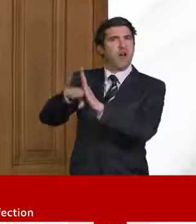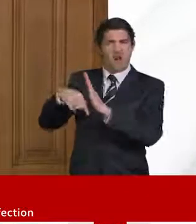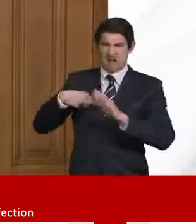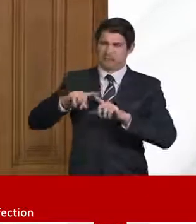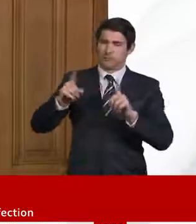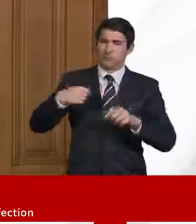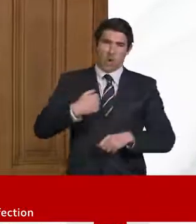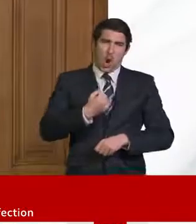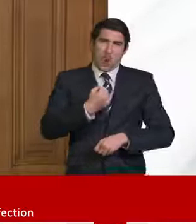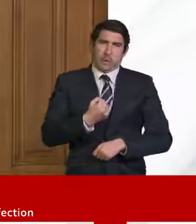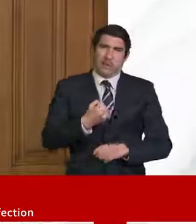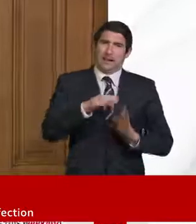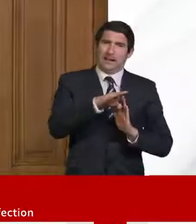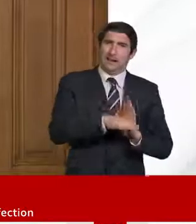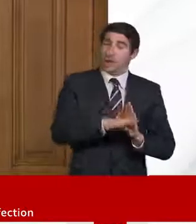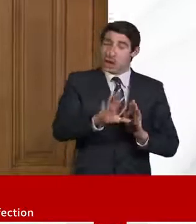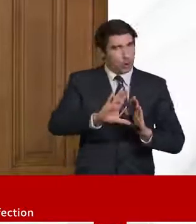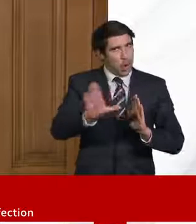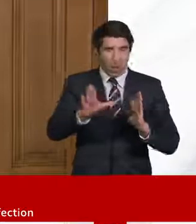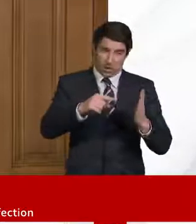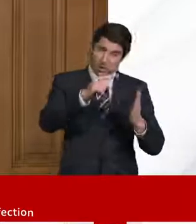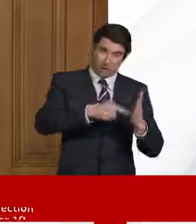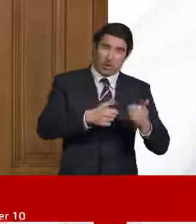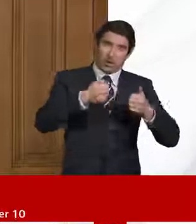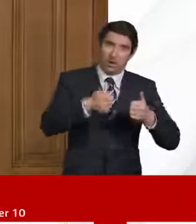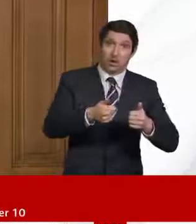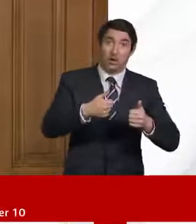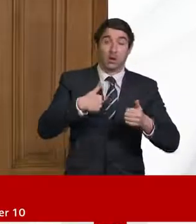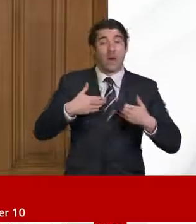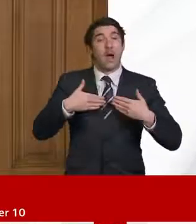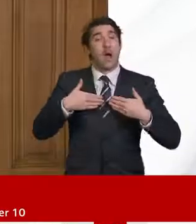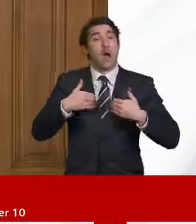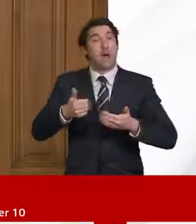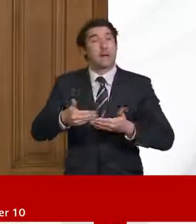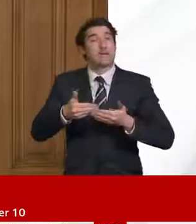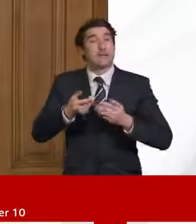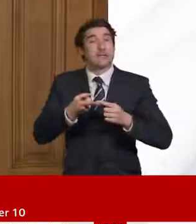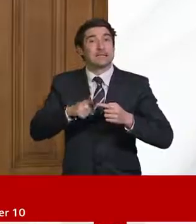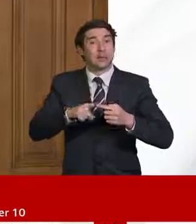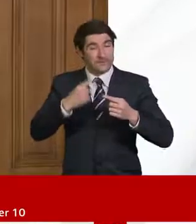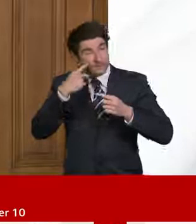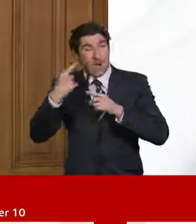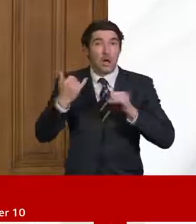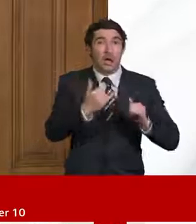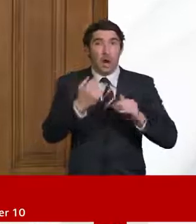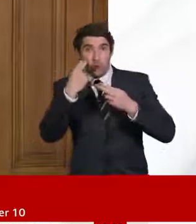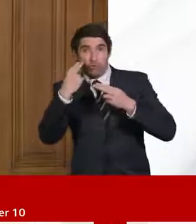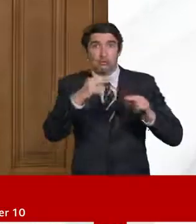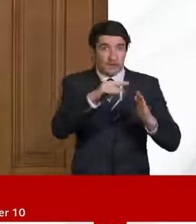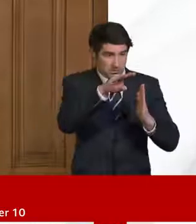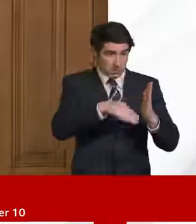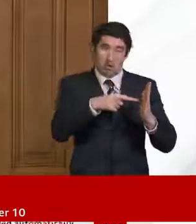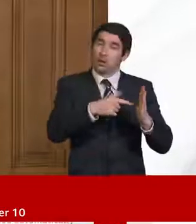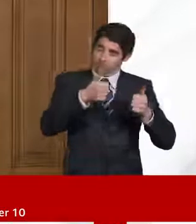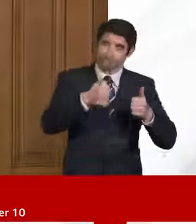that we have asked the Health and Safety Executive to have a look, and they have produced some very positive guidance on that. And equally, there